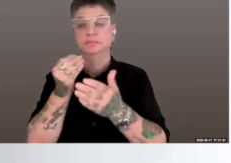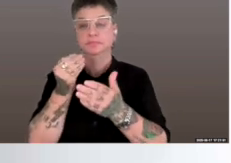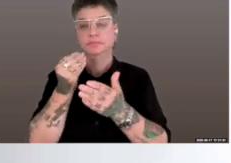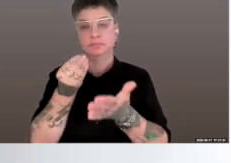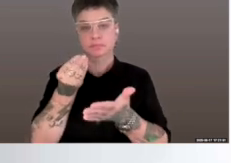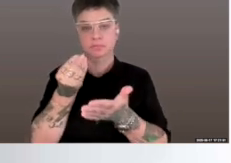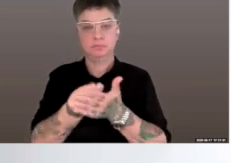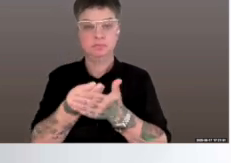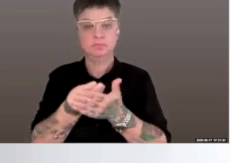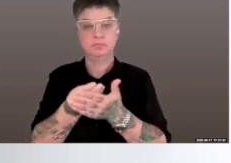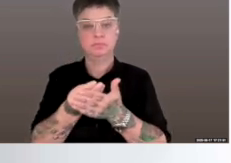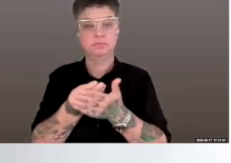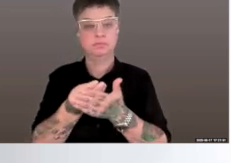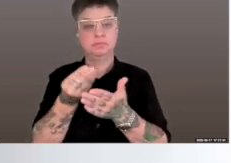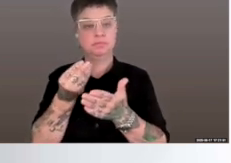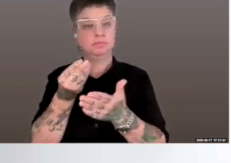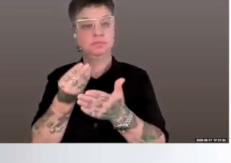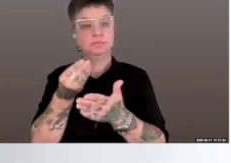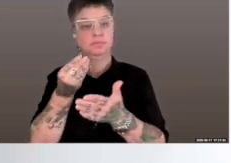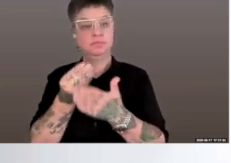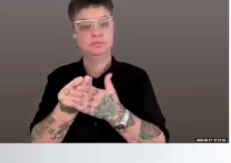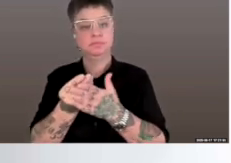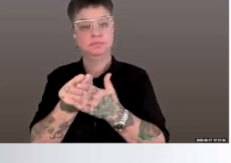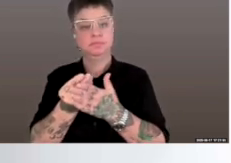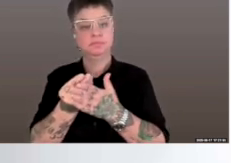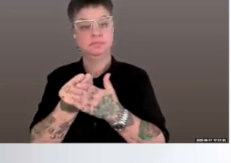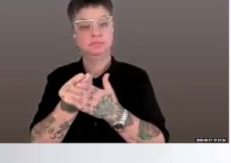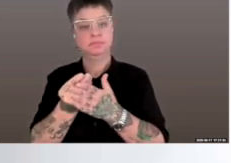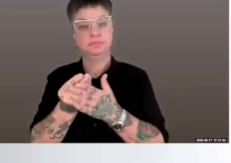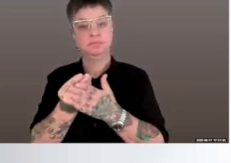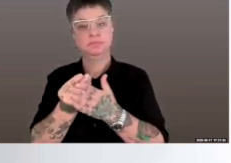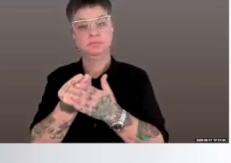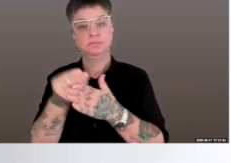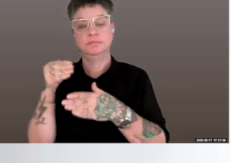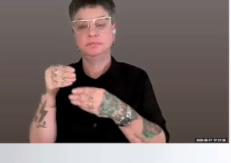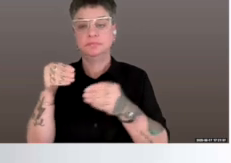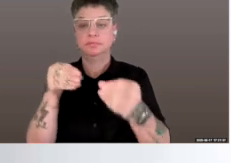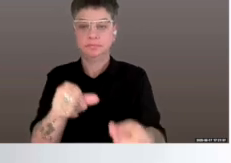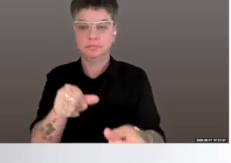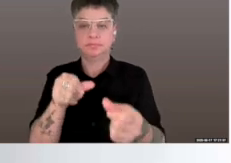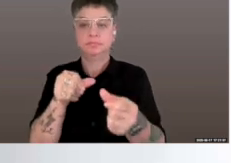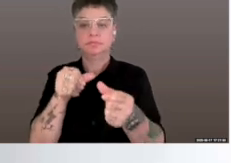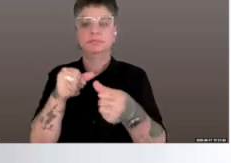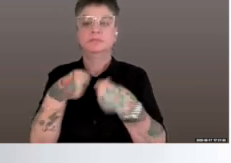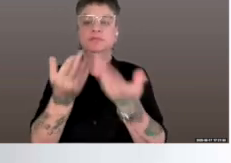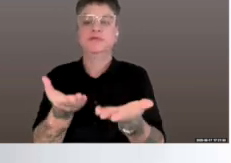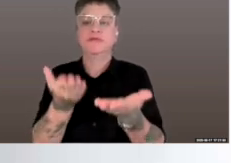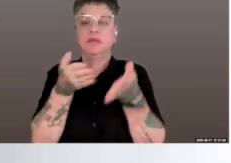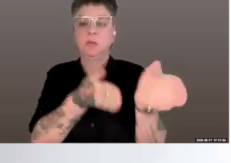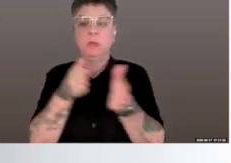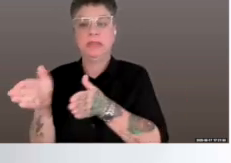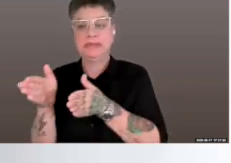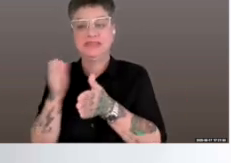Community-Based Transportation Equity Incentive Projects. Today, we'll cover the community